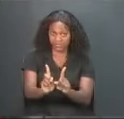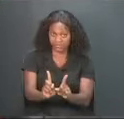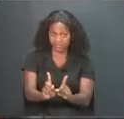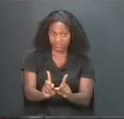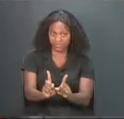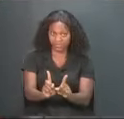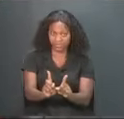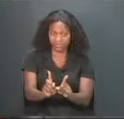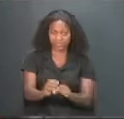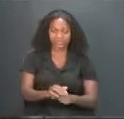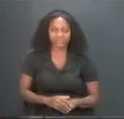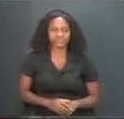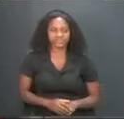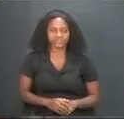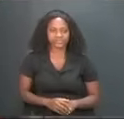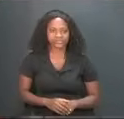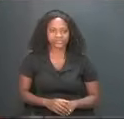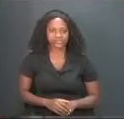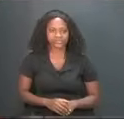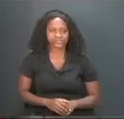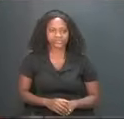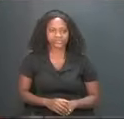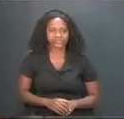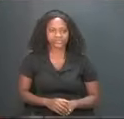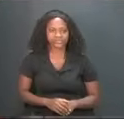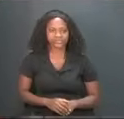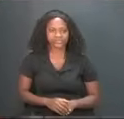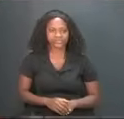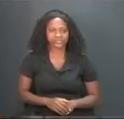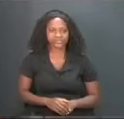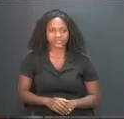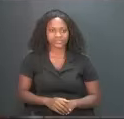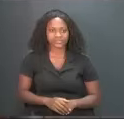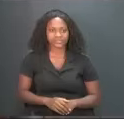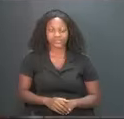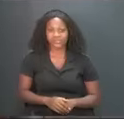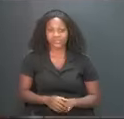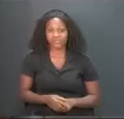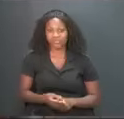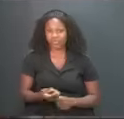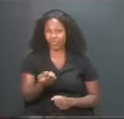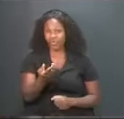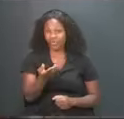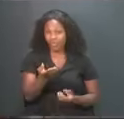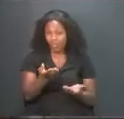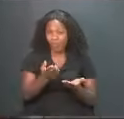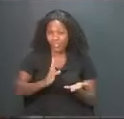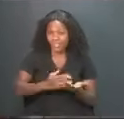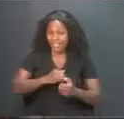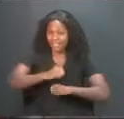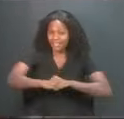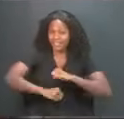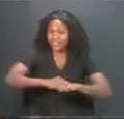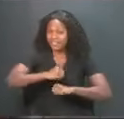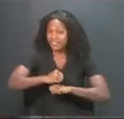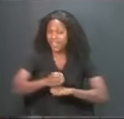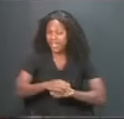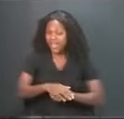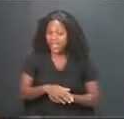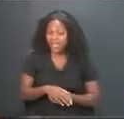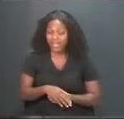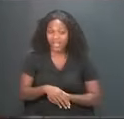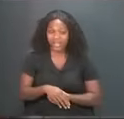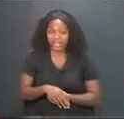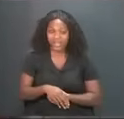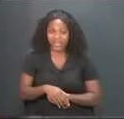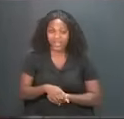to the extent that you want to twist our hands, to the extent that you